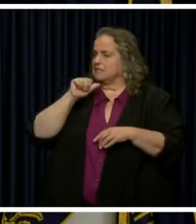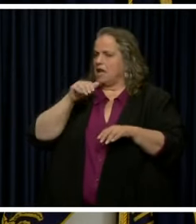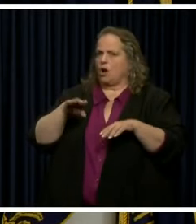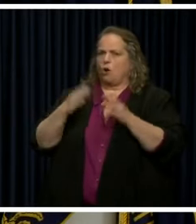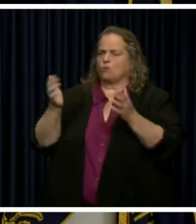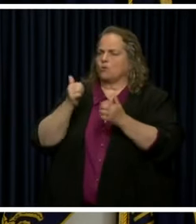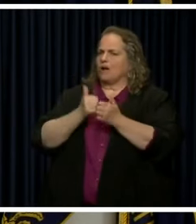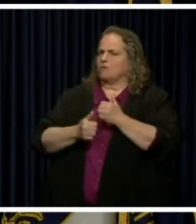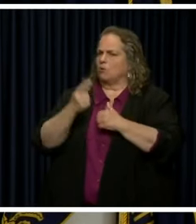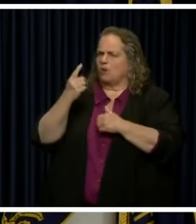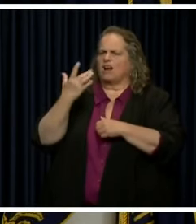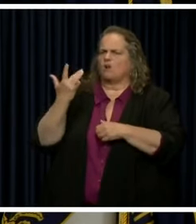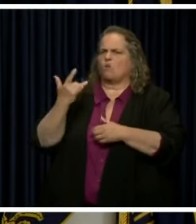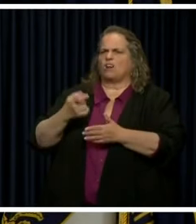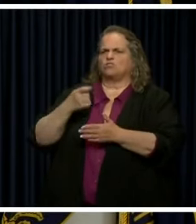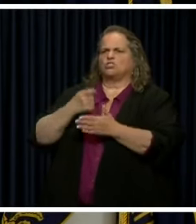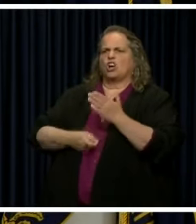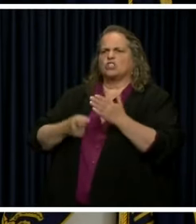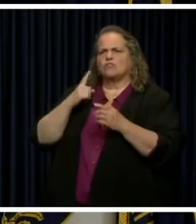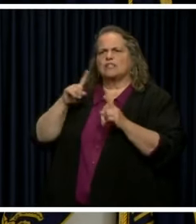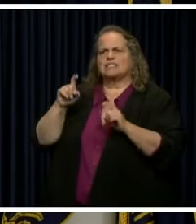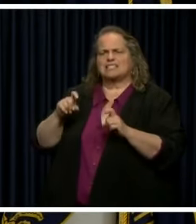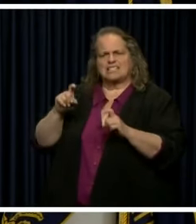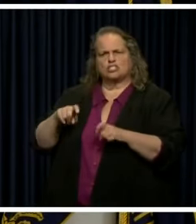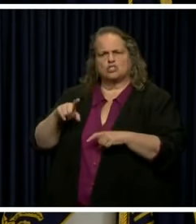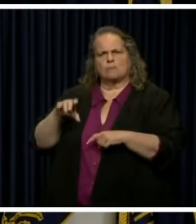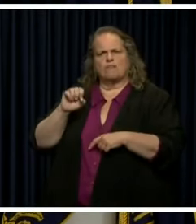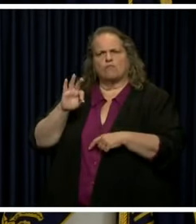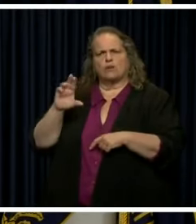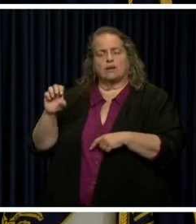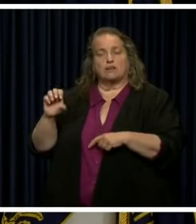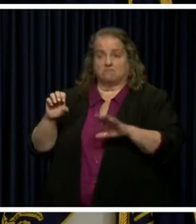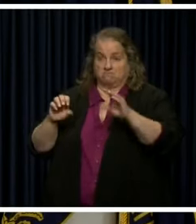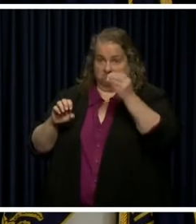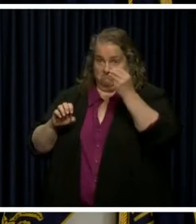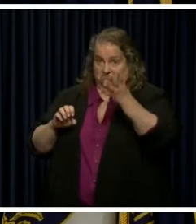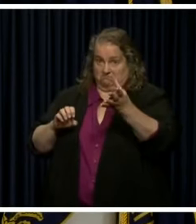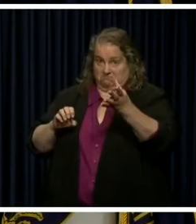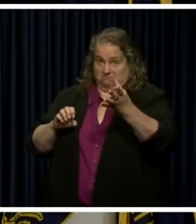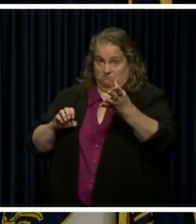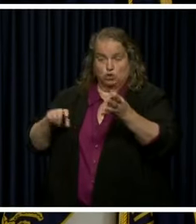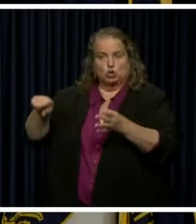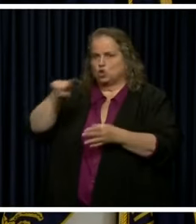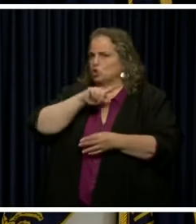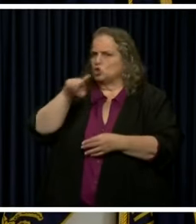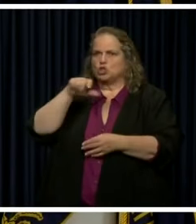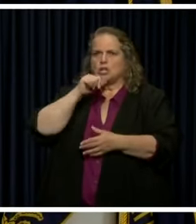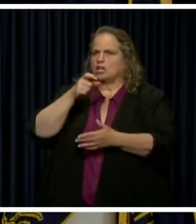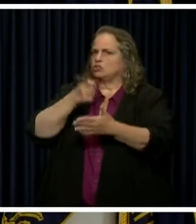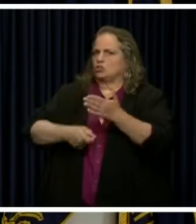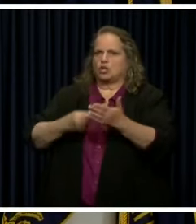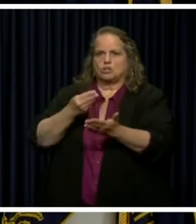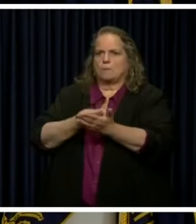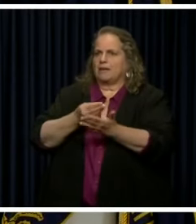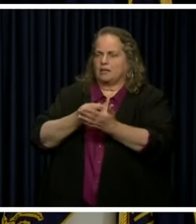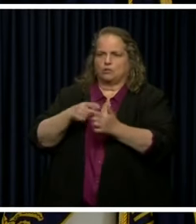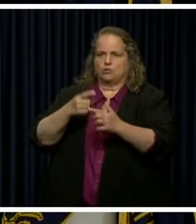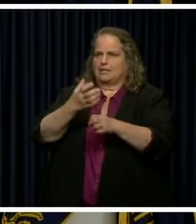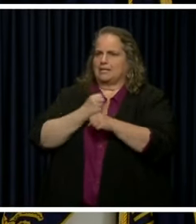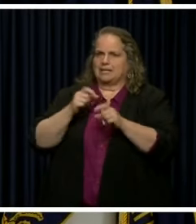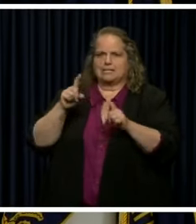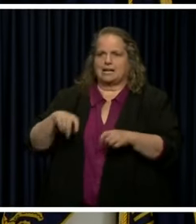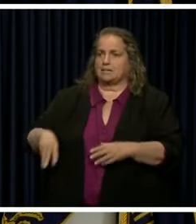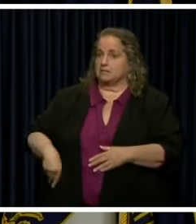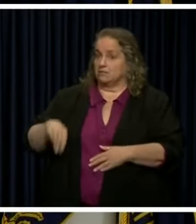testing when testing is supposed to be free? Okay, so no one should be charged for getting a test. In some instances, I think people